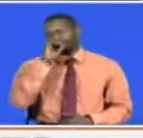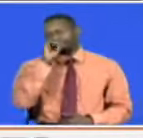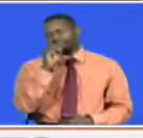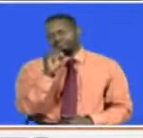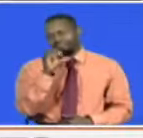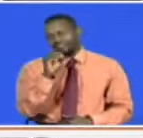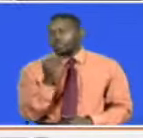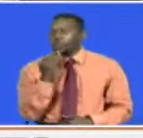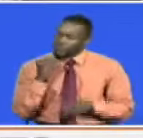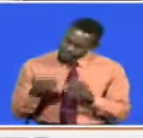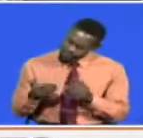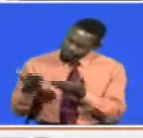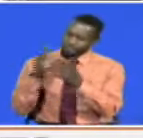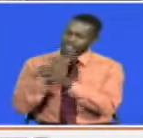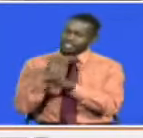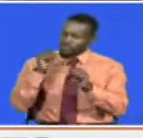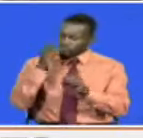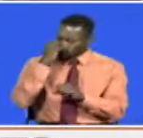Tunataka tumpatie nafasi.